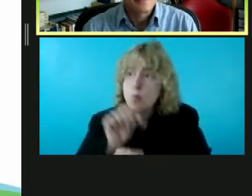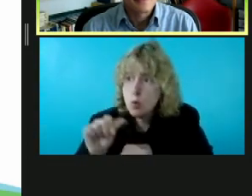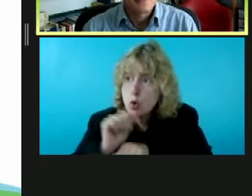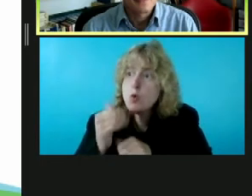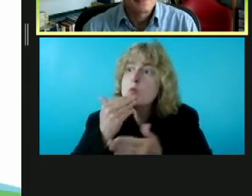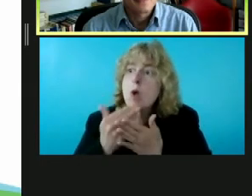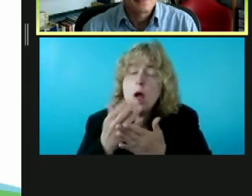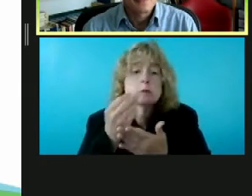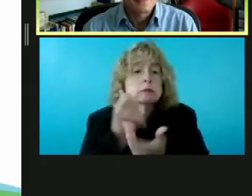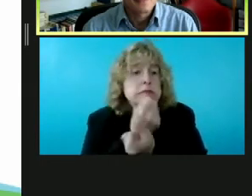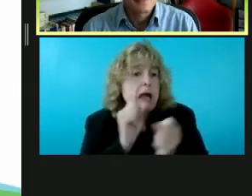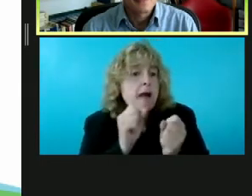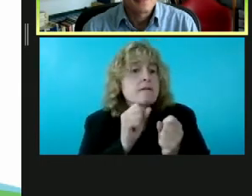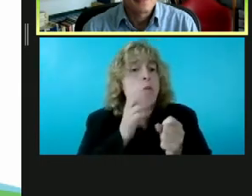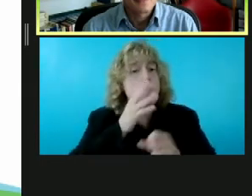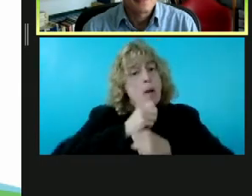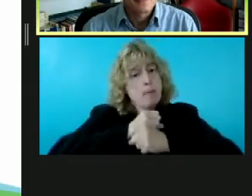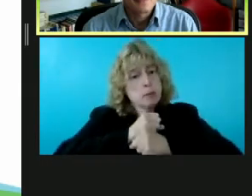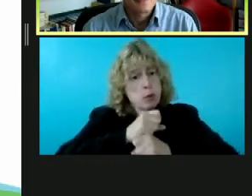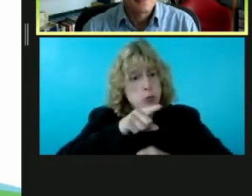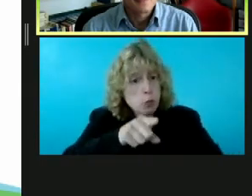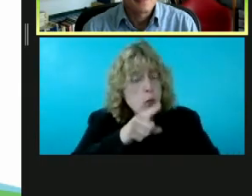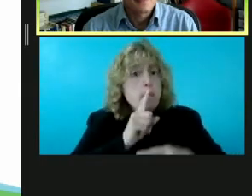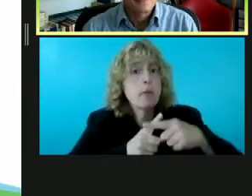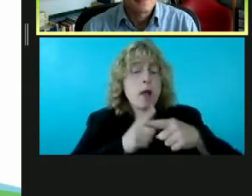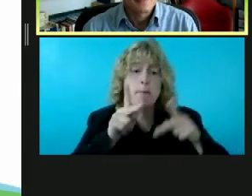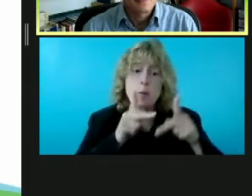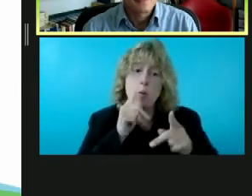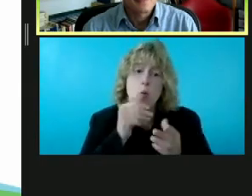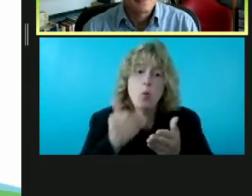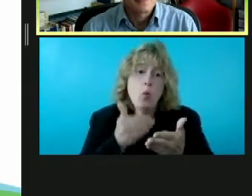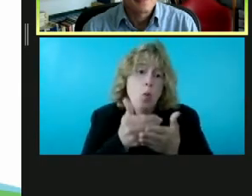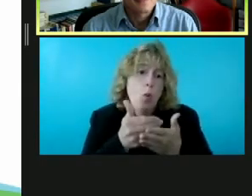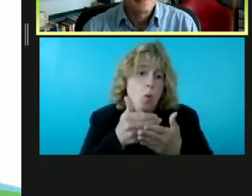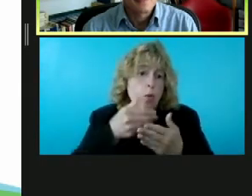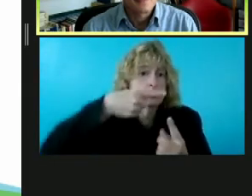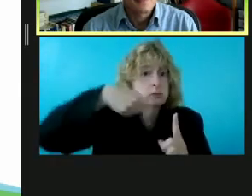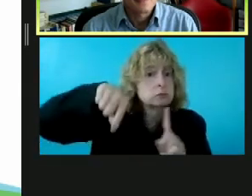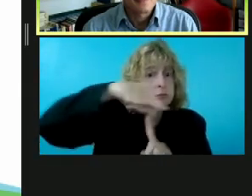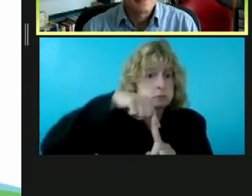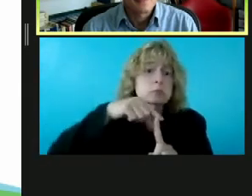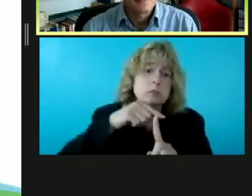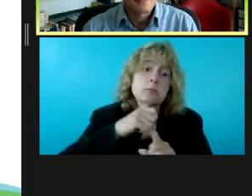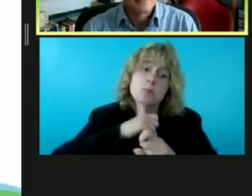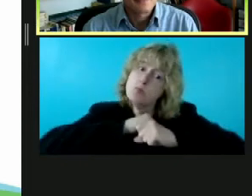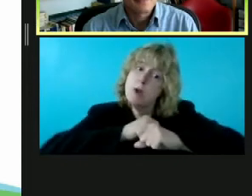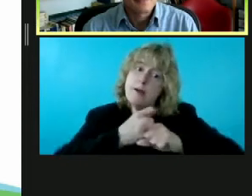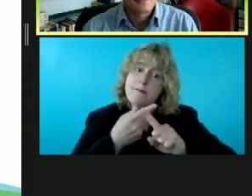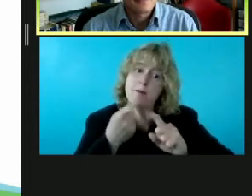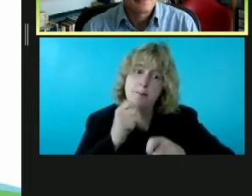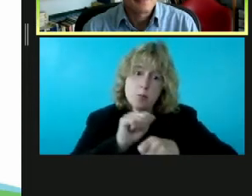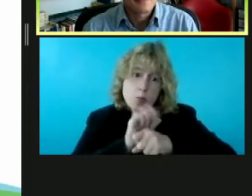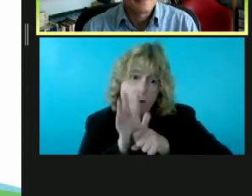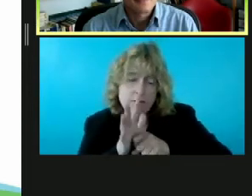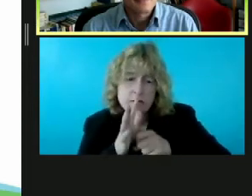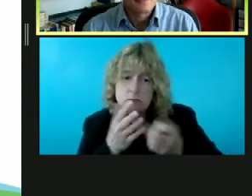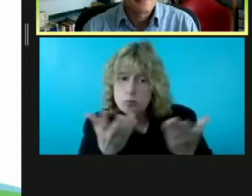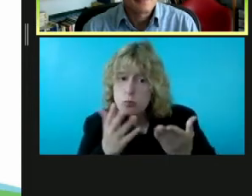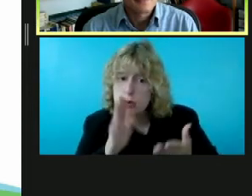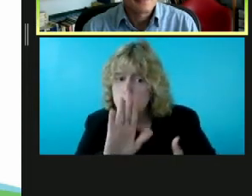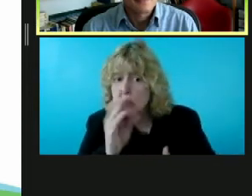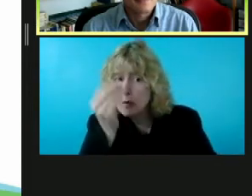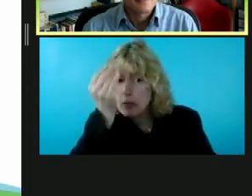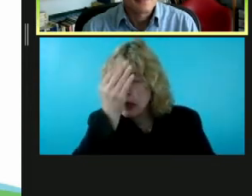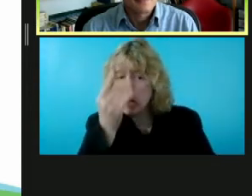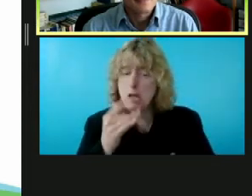you and also the people close to you from COVID. I wonder what your thoughts are about this information. Where are you